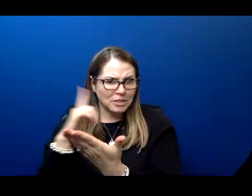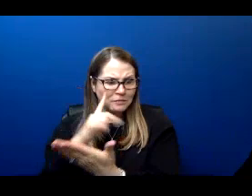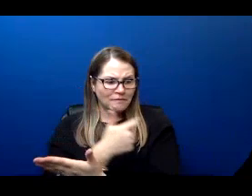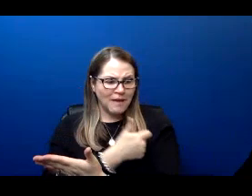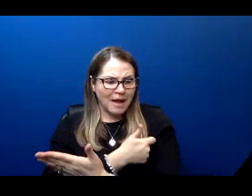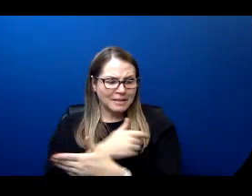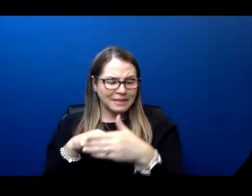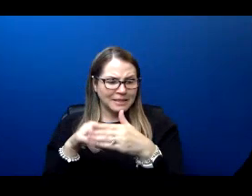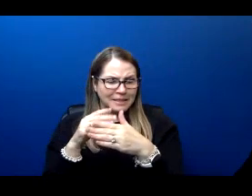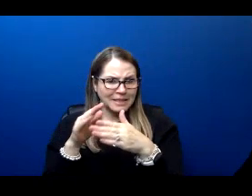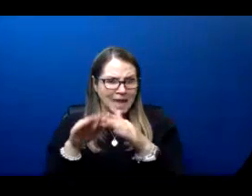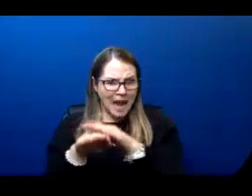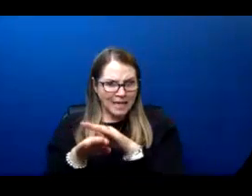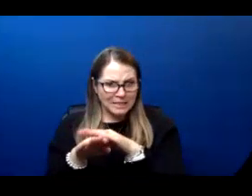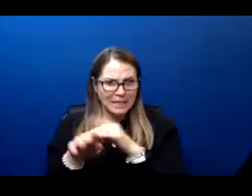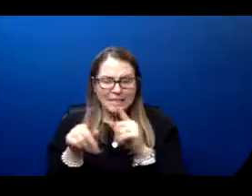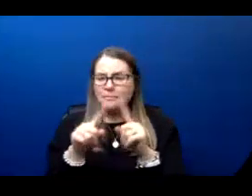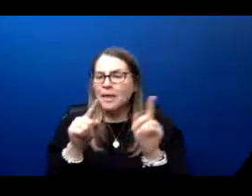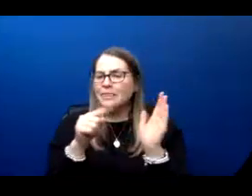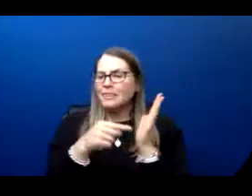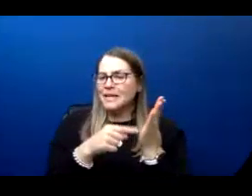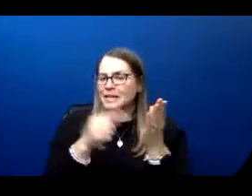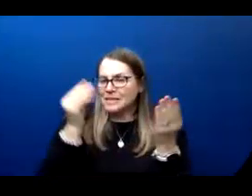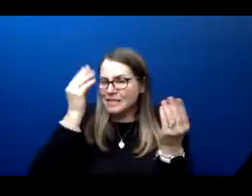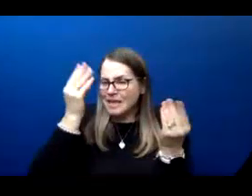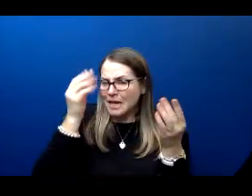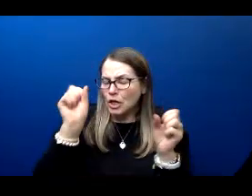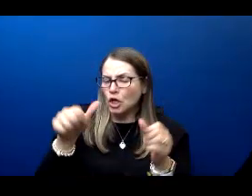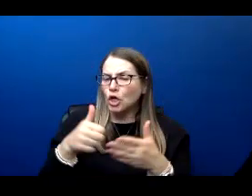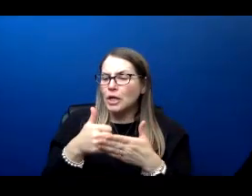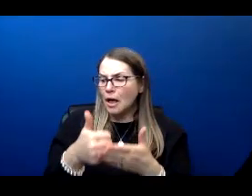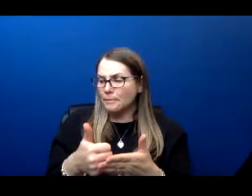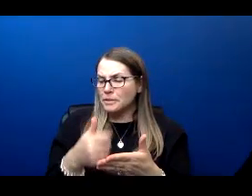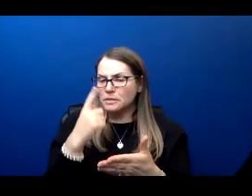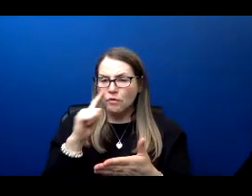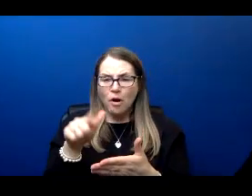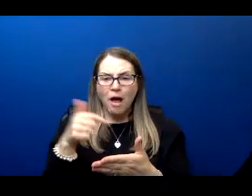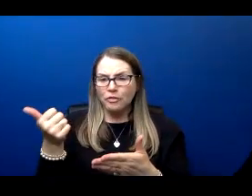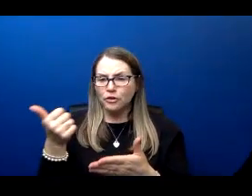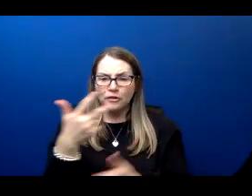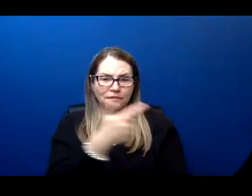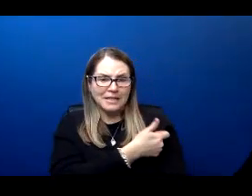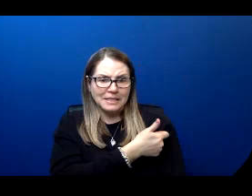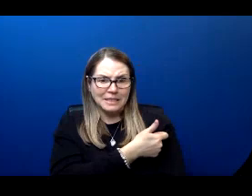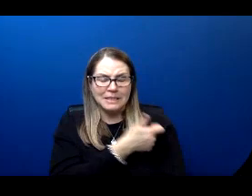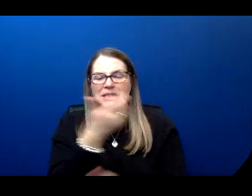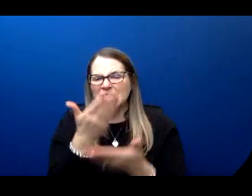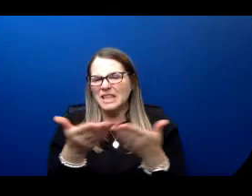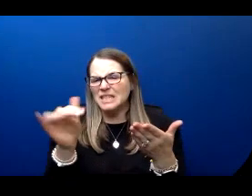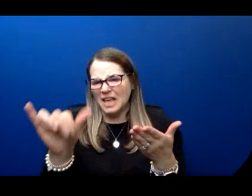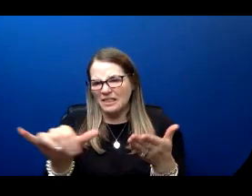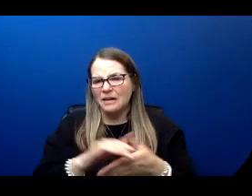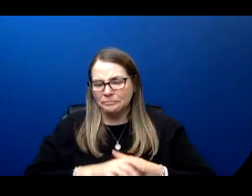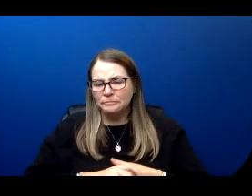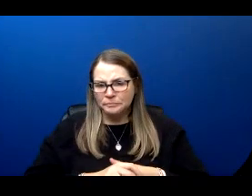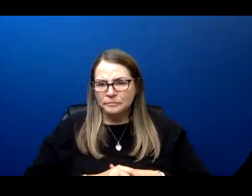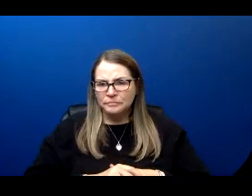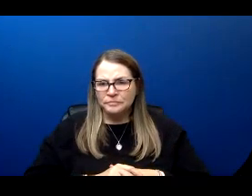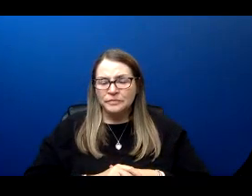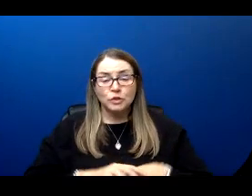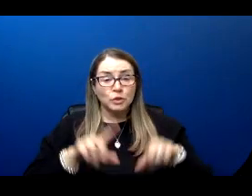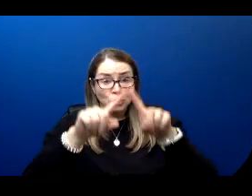like ultimately this data could help us for other vaccines and things like that. So on the screen,